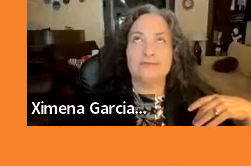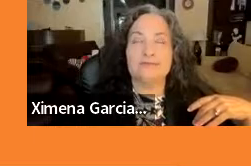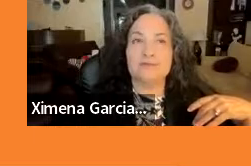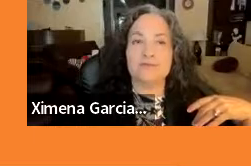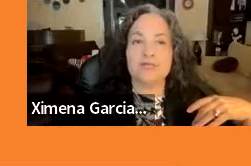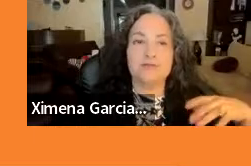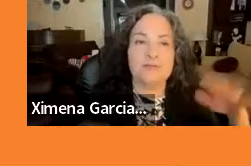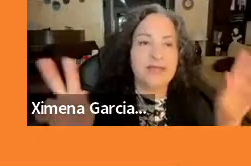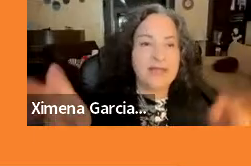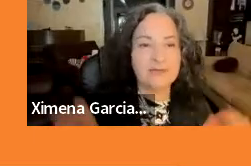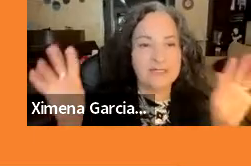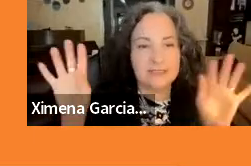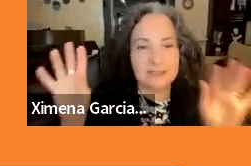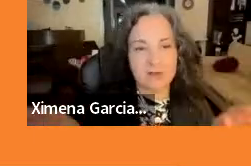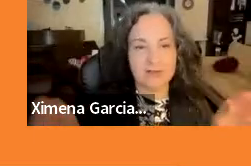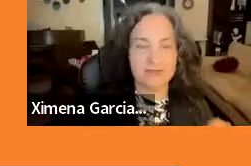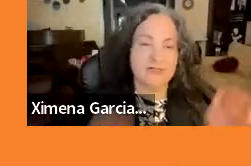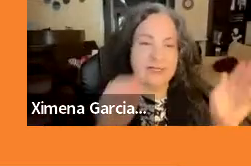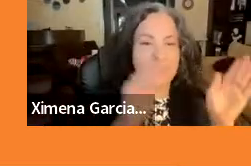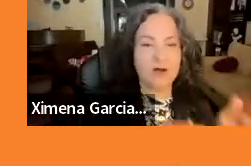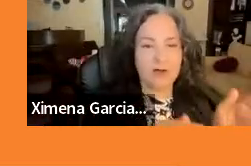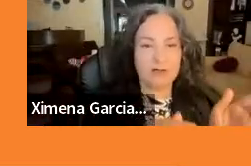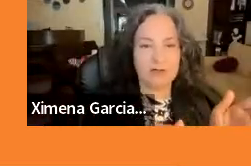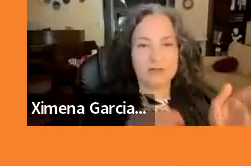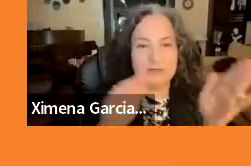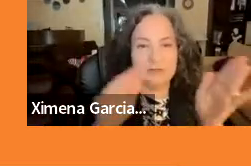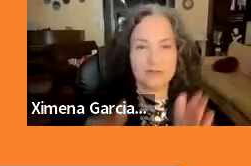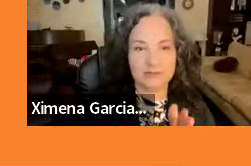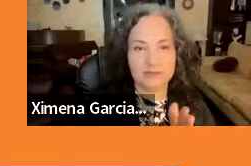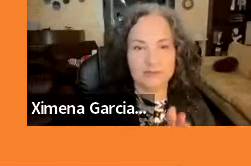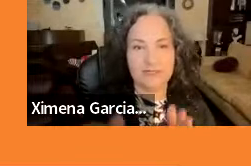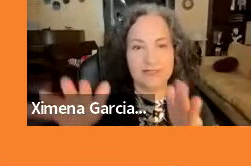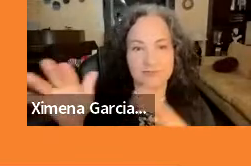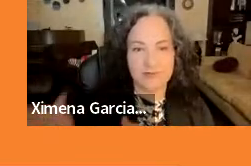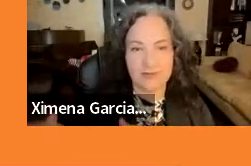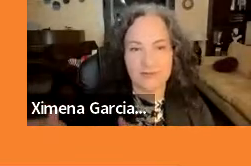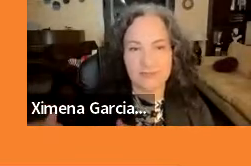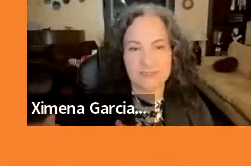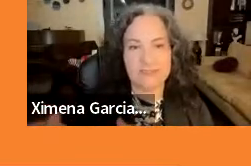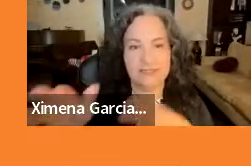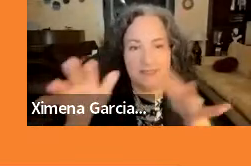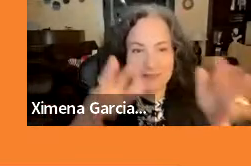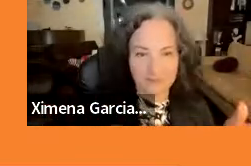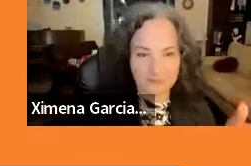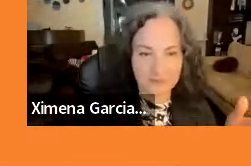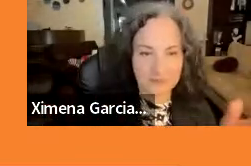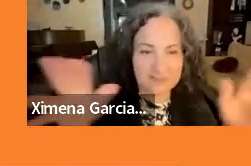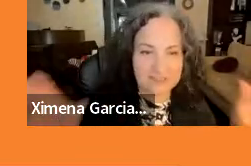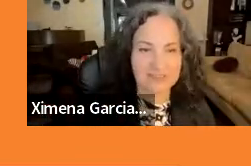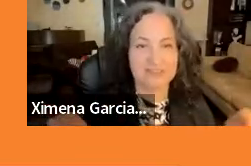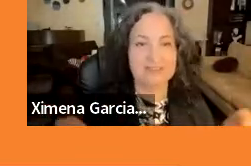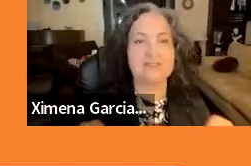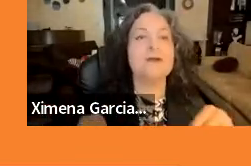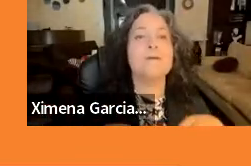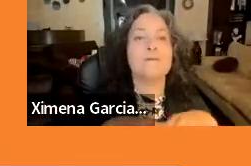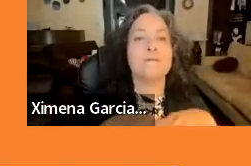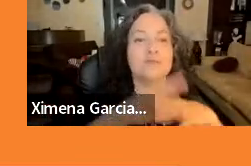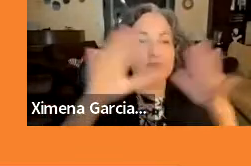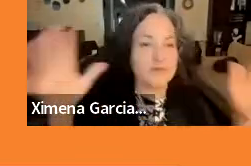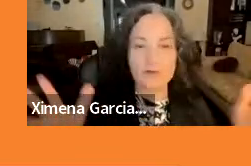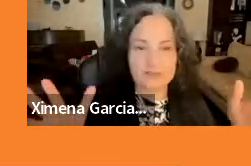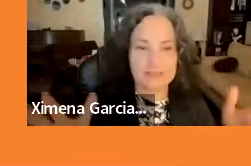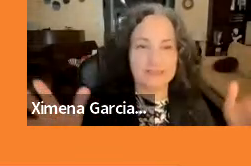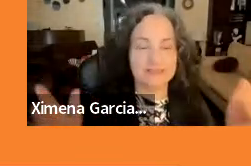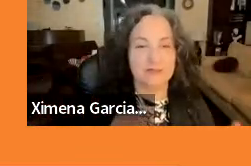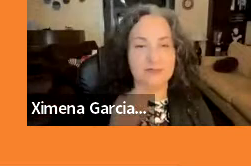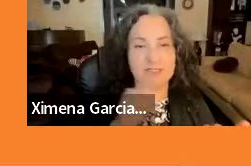pan means all. So like all respiratory virus immunizations